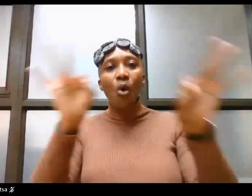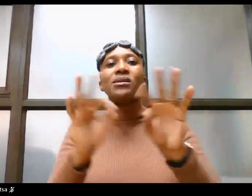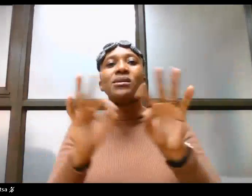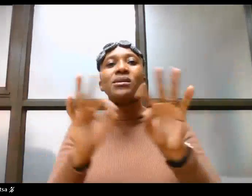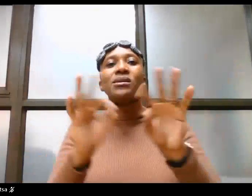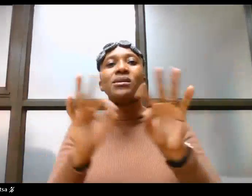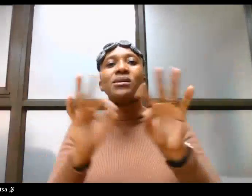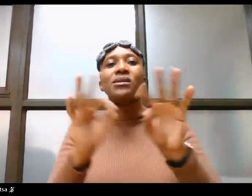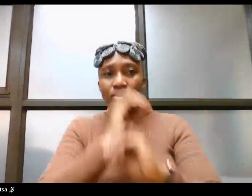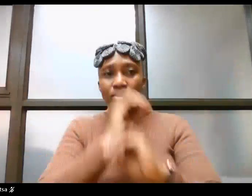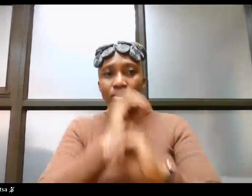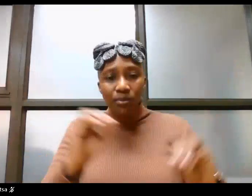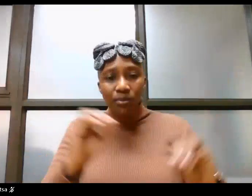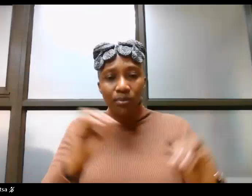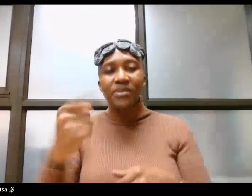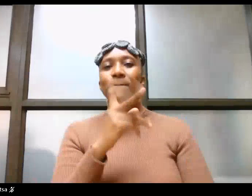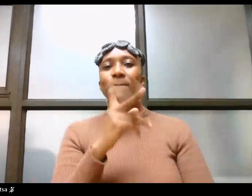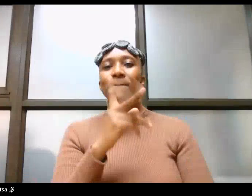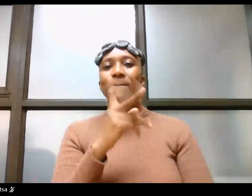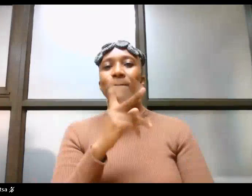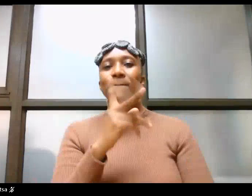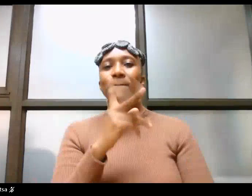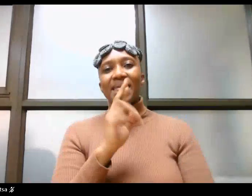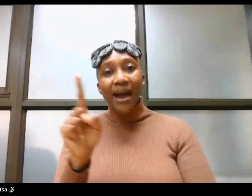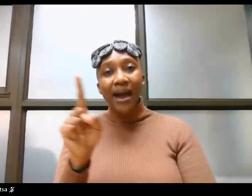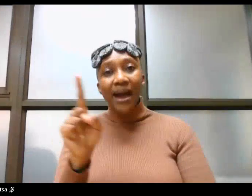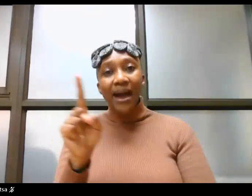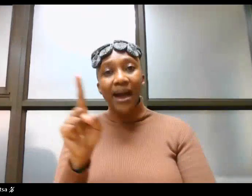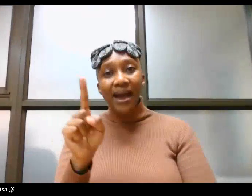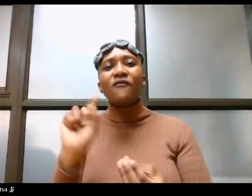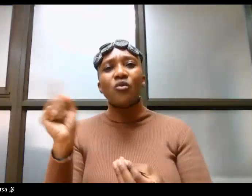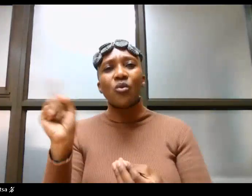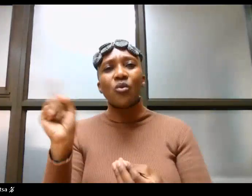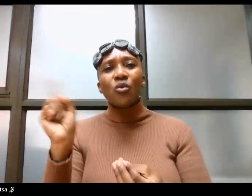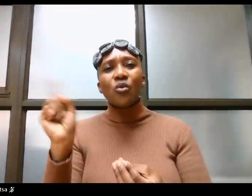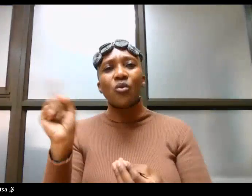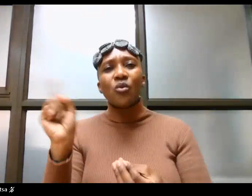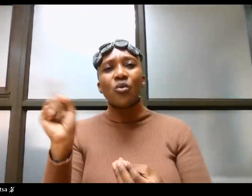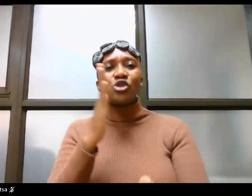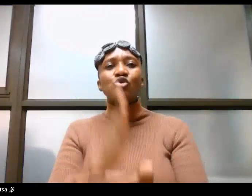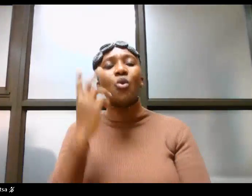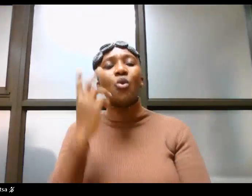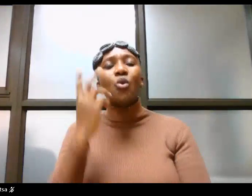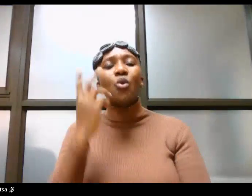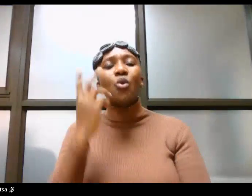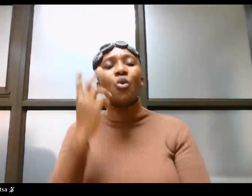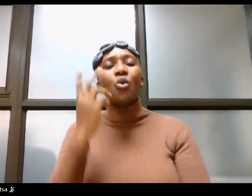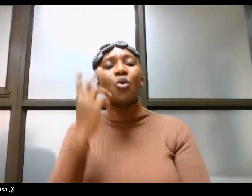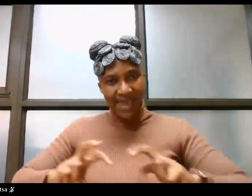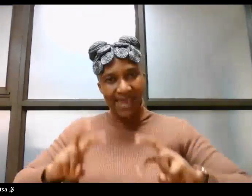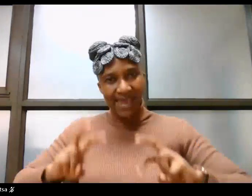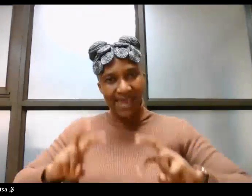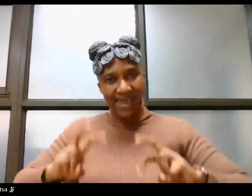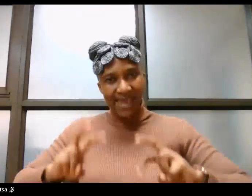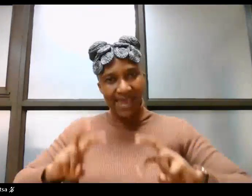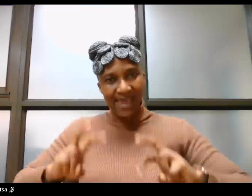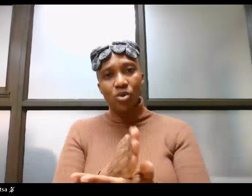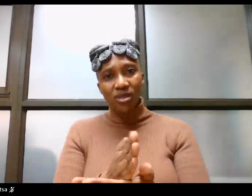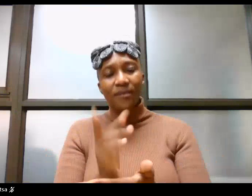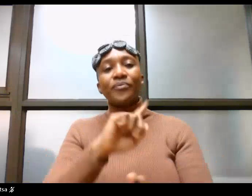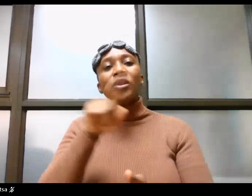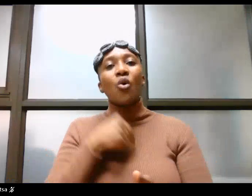myth, and yet there is a different truth, and we need to dig onto that different truth. And when we are dealing